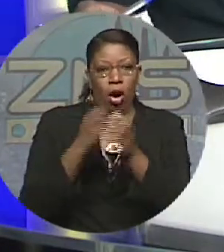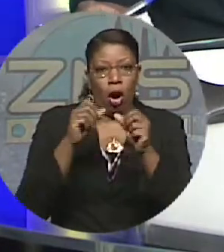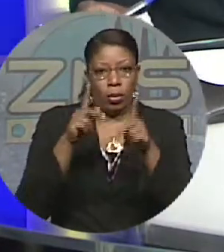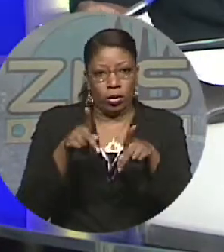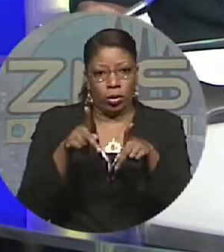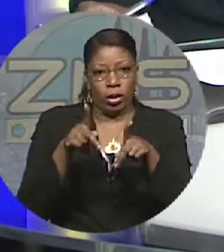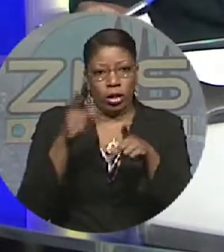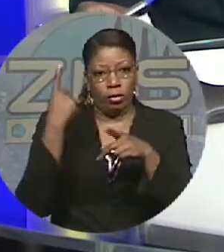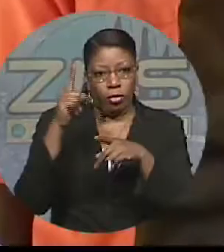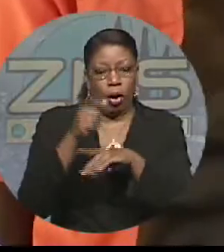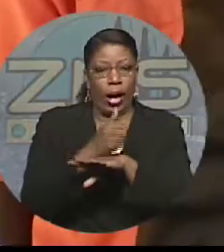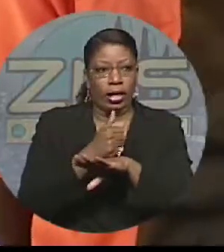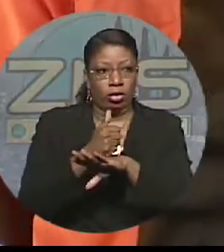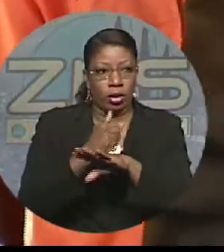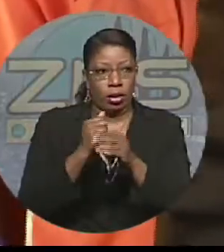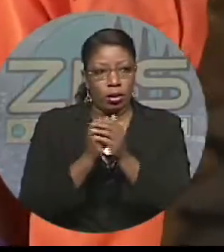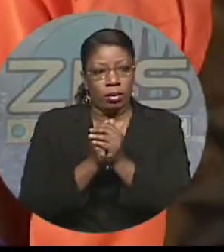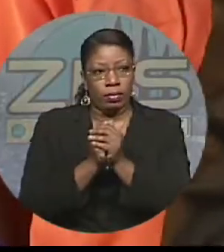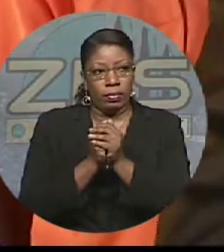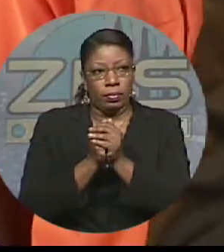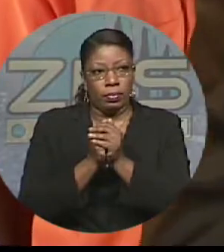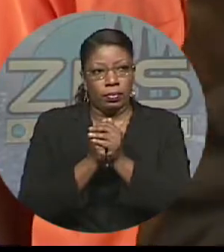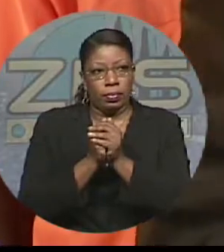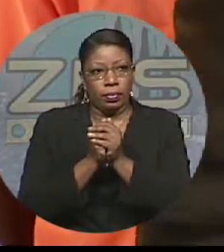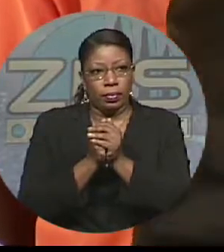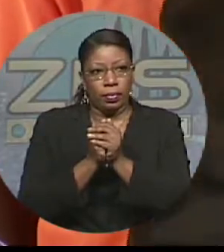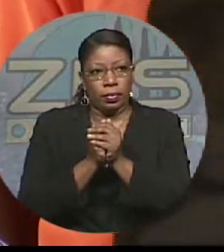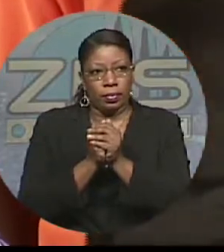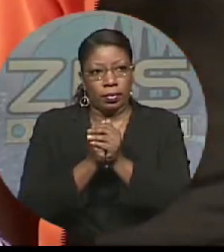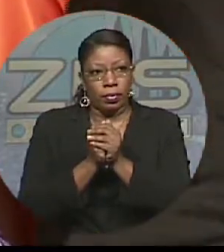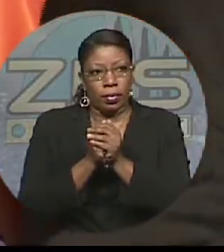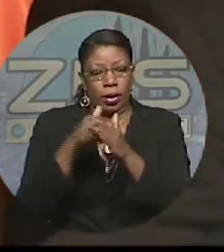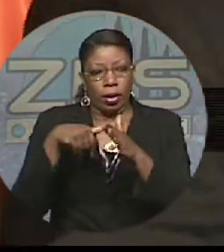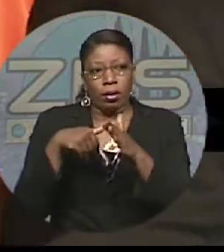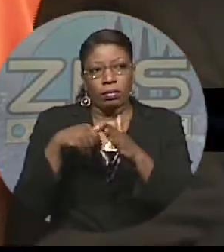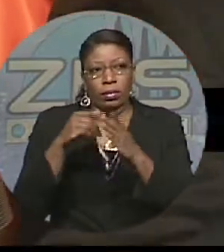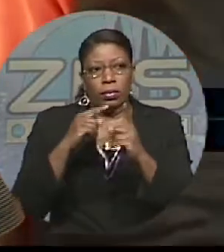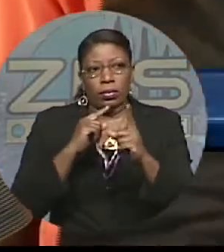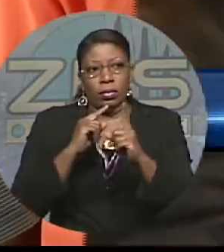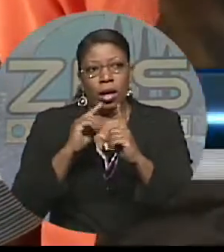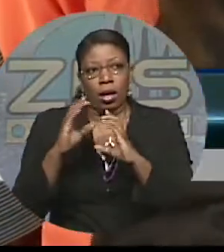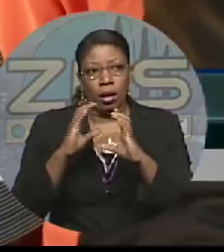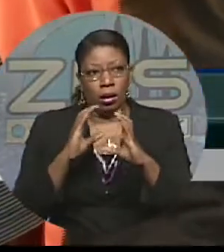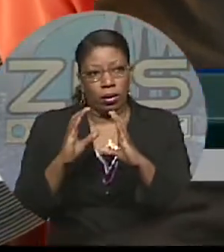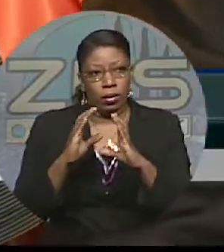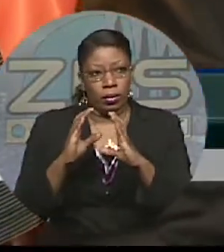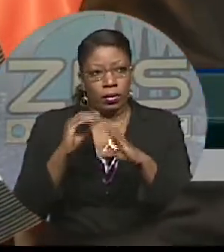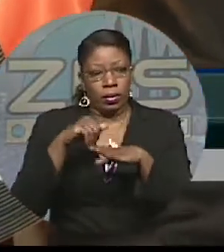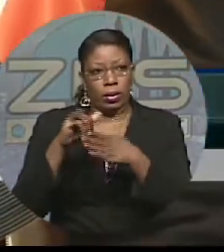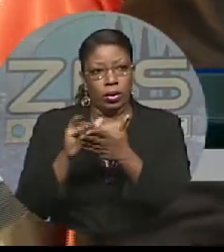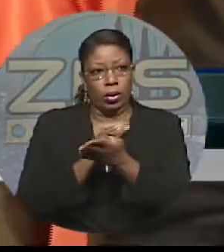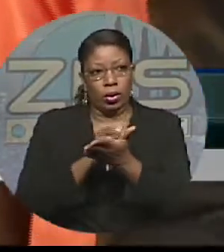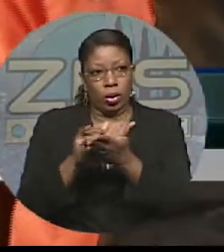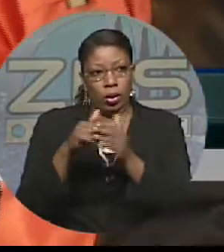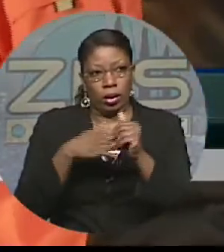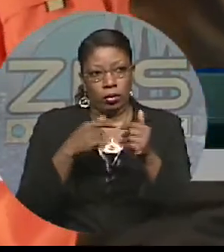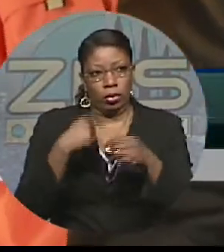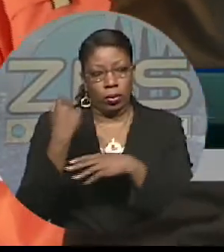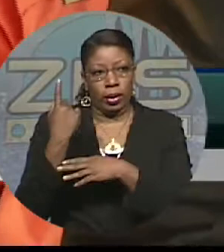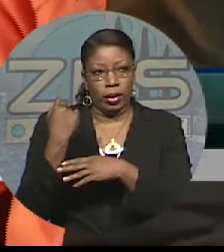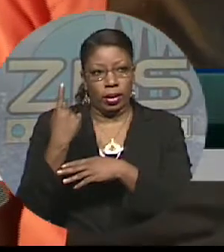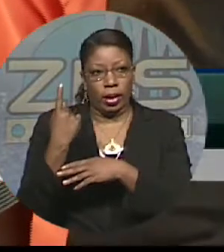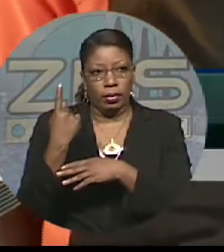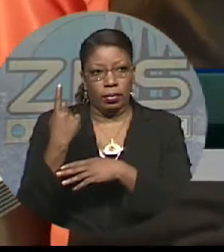yard. During our conversations in New York, you led me to